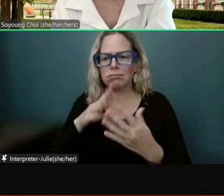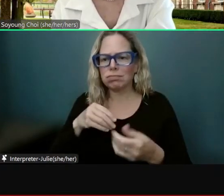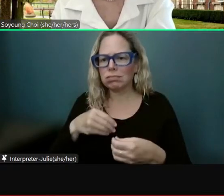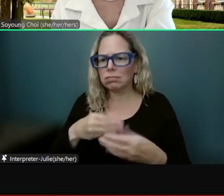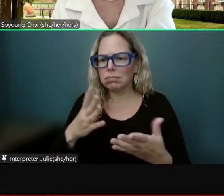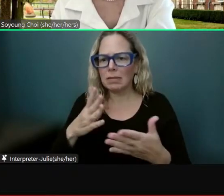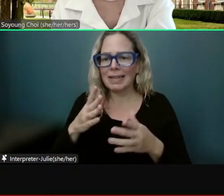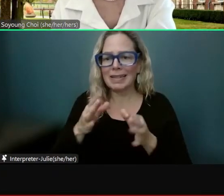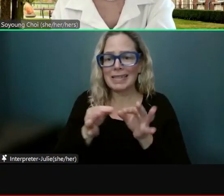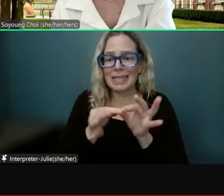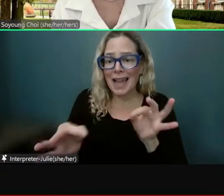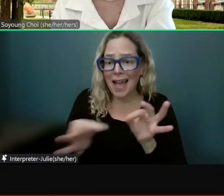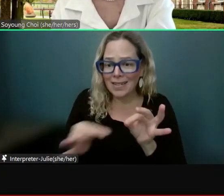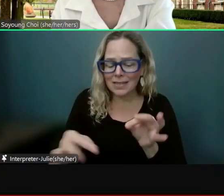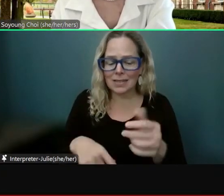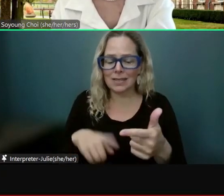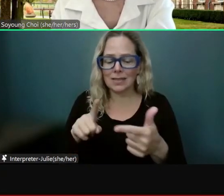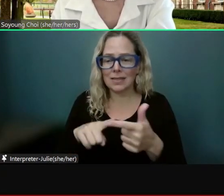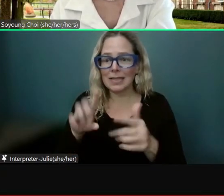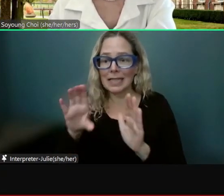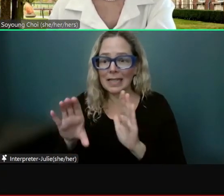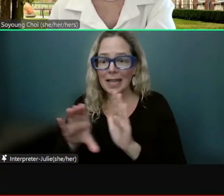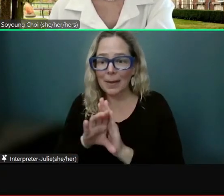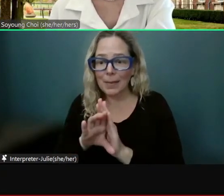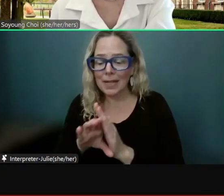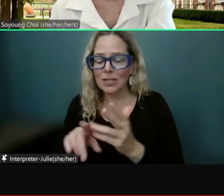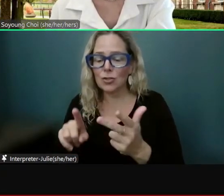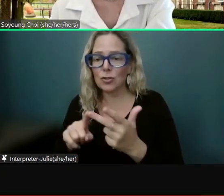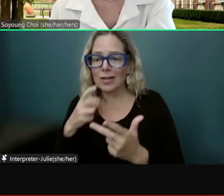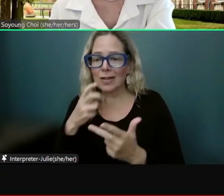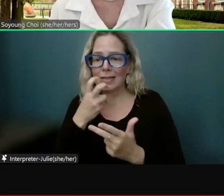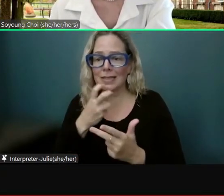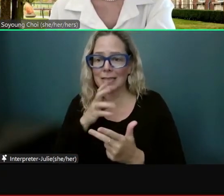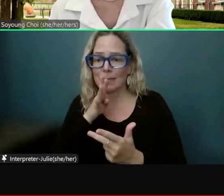text, images, and speech.